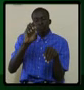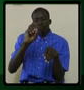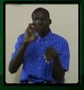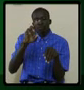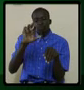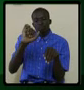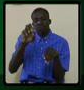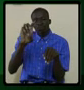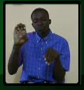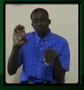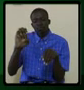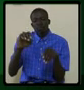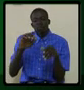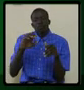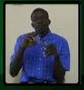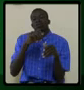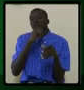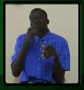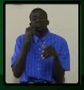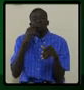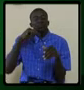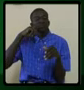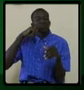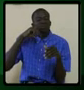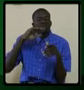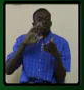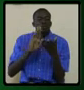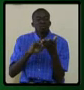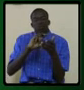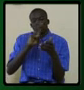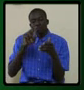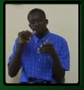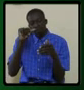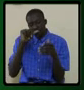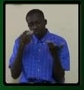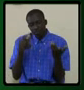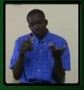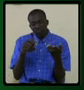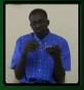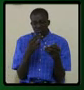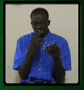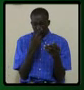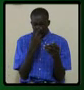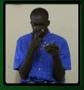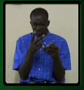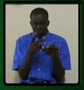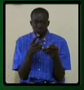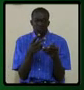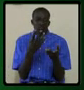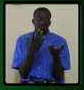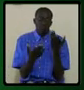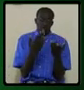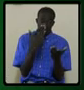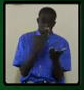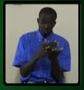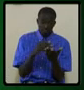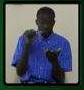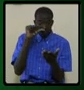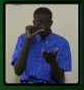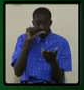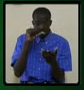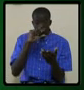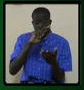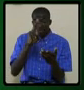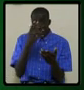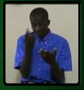example, magnesium chloride plus hydrogen. To test the presence of hydrogen gas,